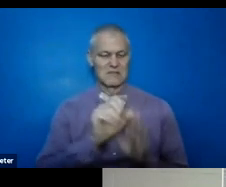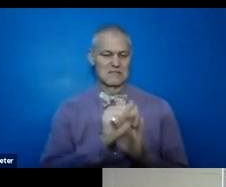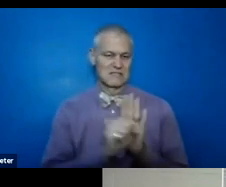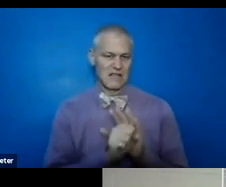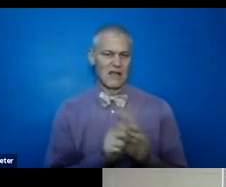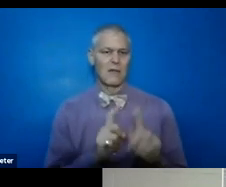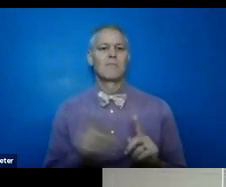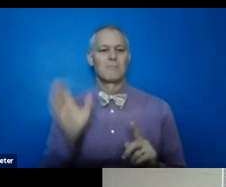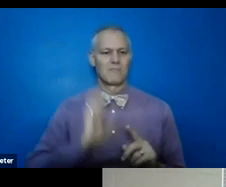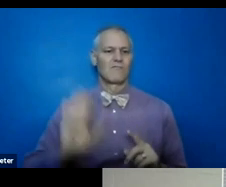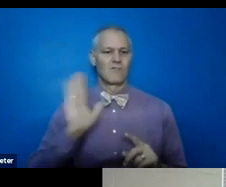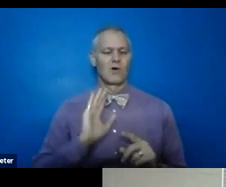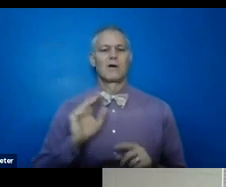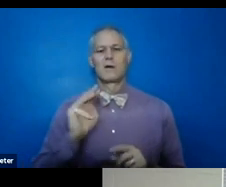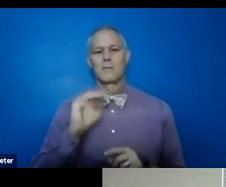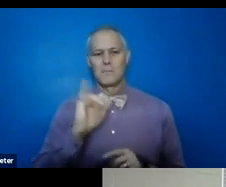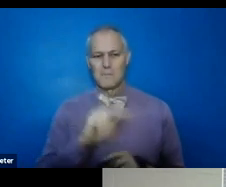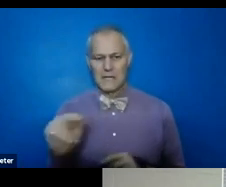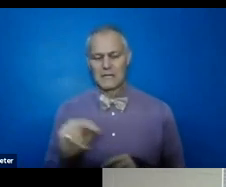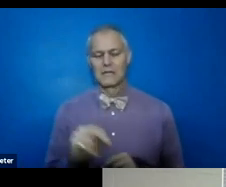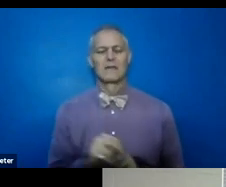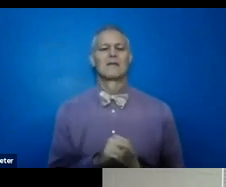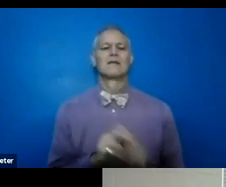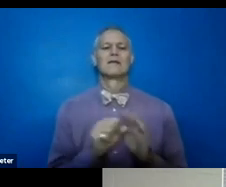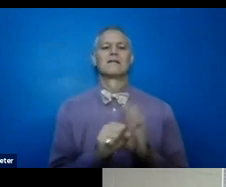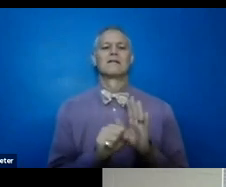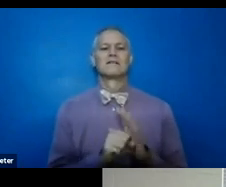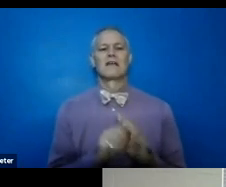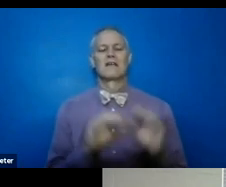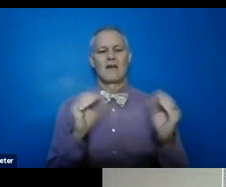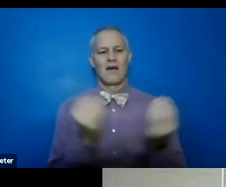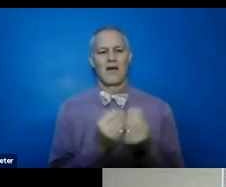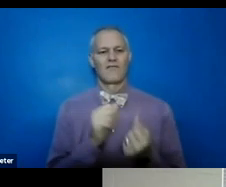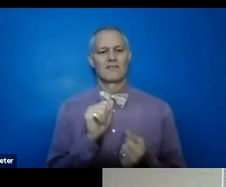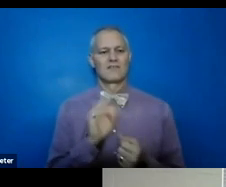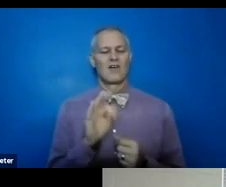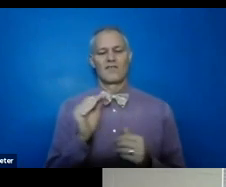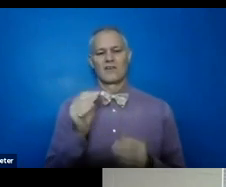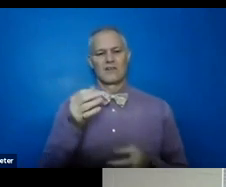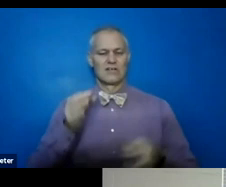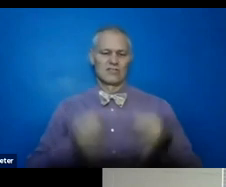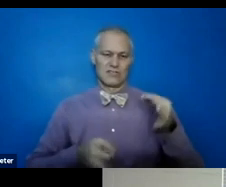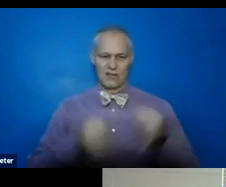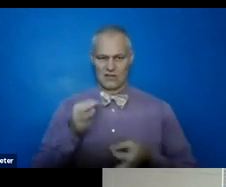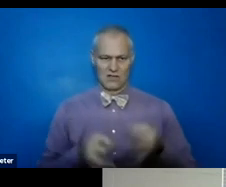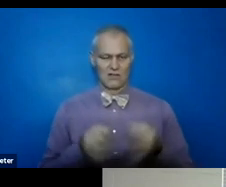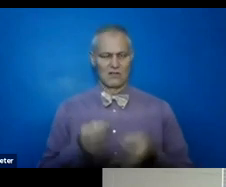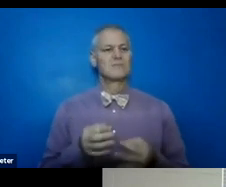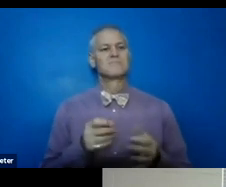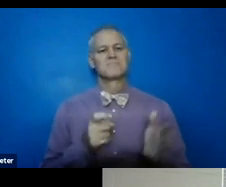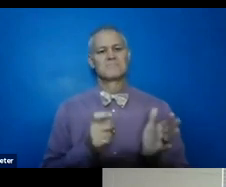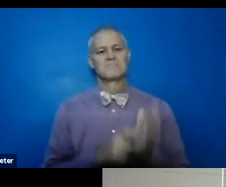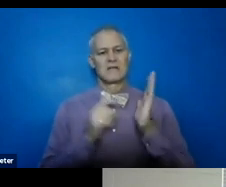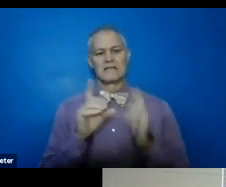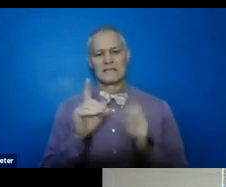I was doing this work in Minnesota, the state Office of Justice programs really mandated that folks working on domestic violence, working